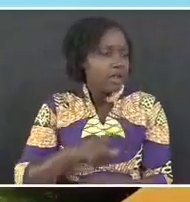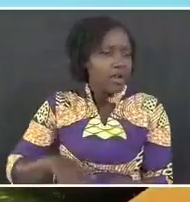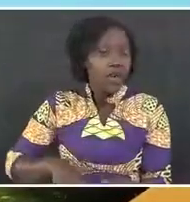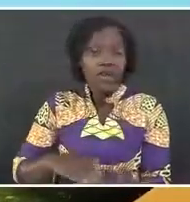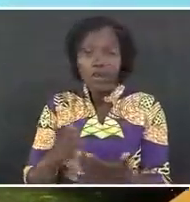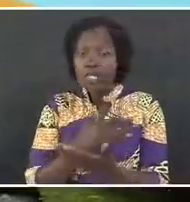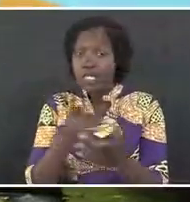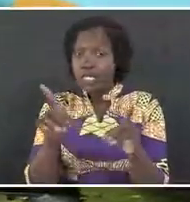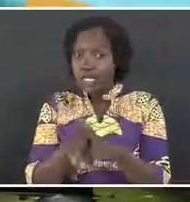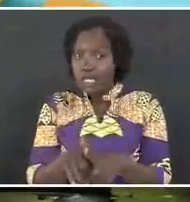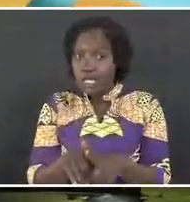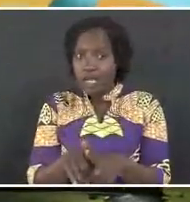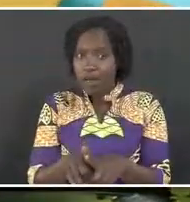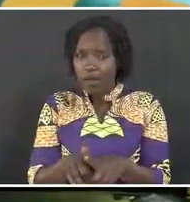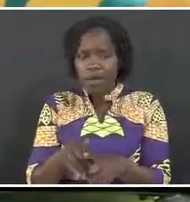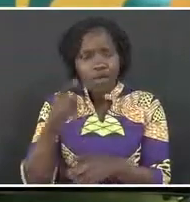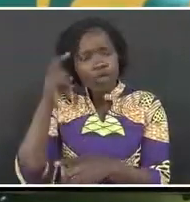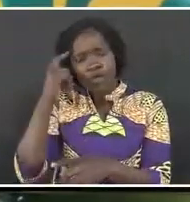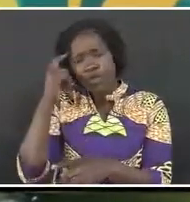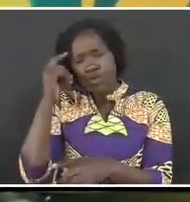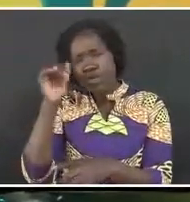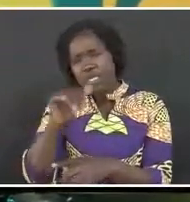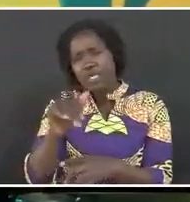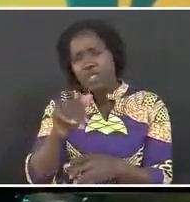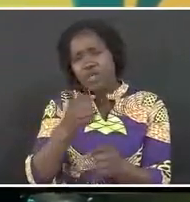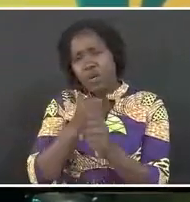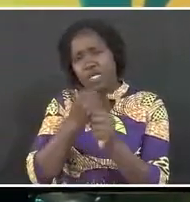that? Have we ever thought that we are